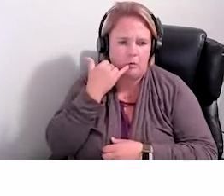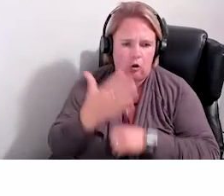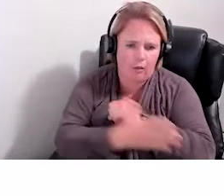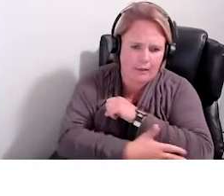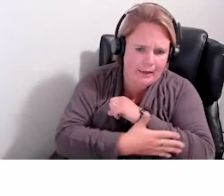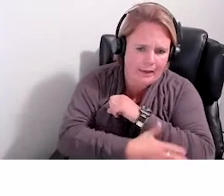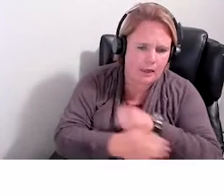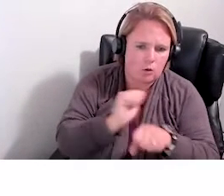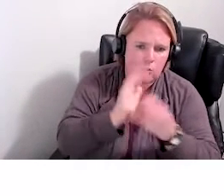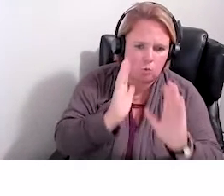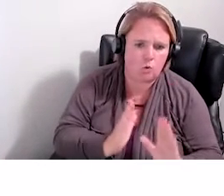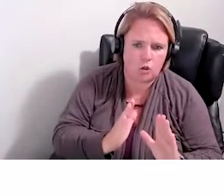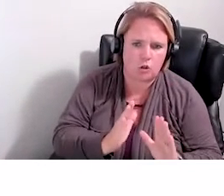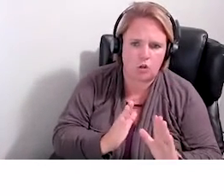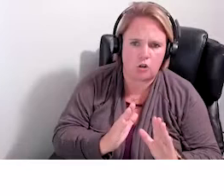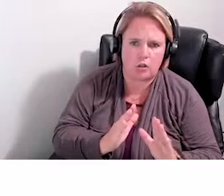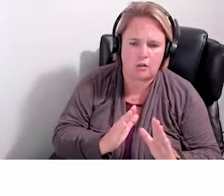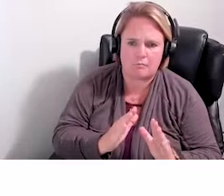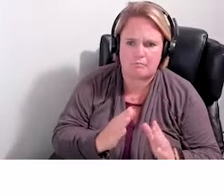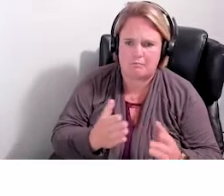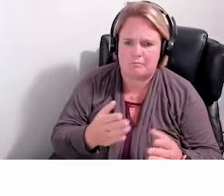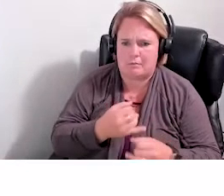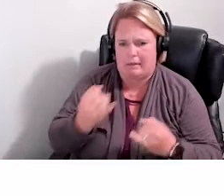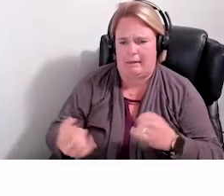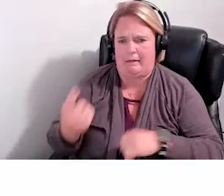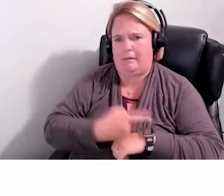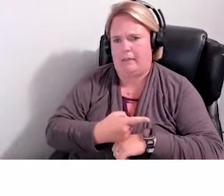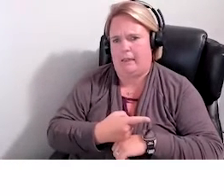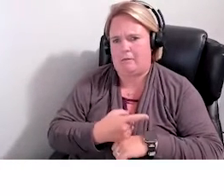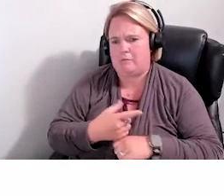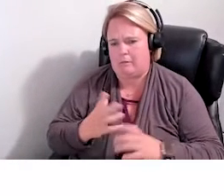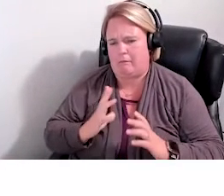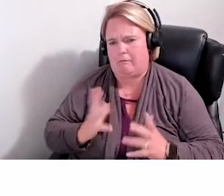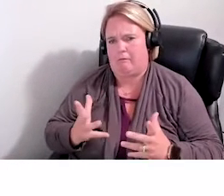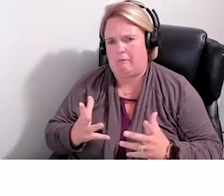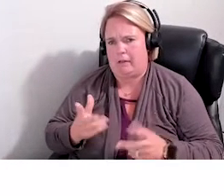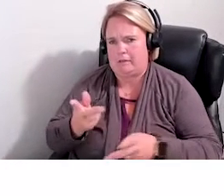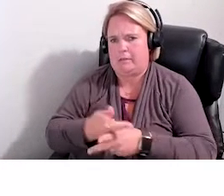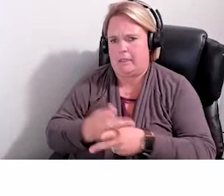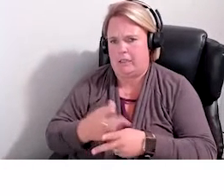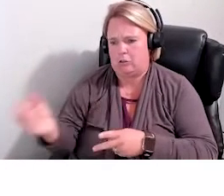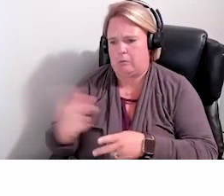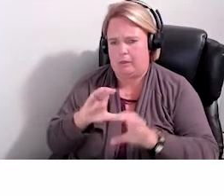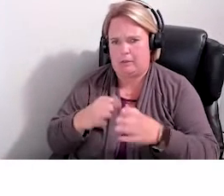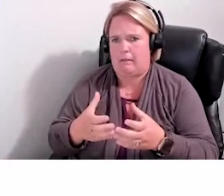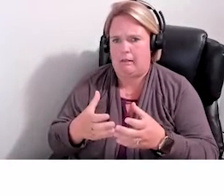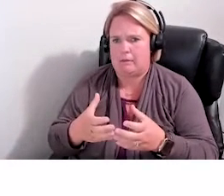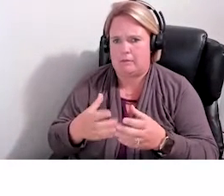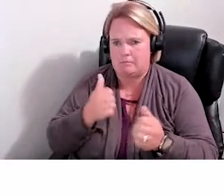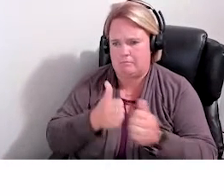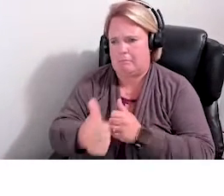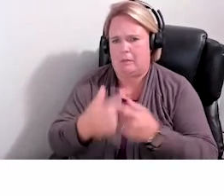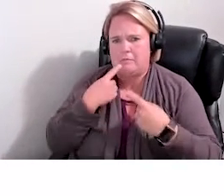called her county worker. And by the end of that week, she had secured childcare. She was able to go back to class, pass the class